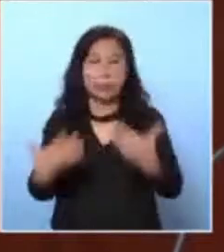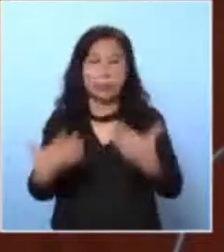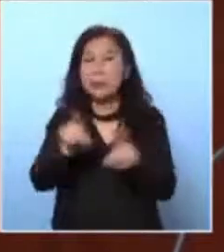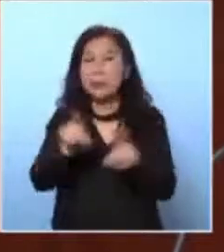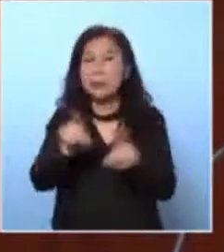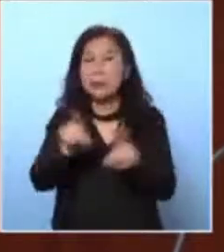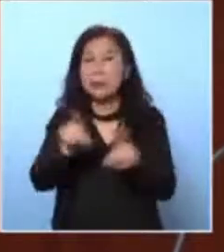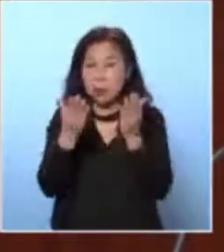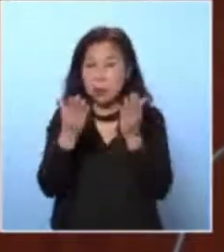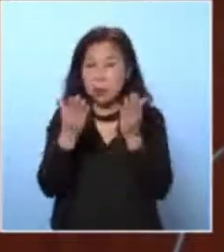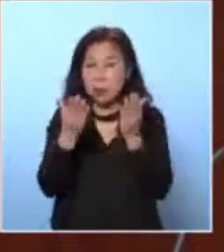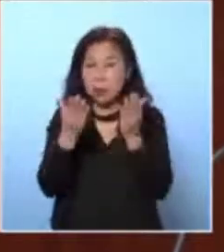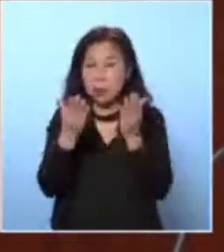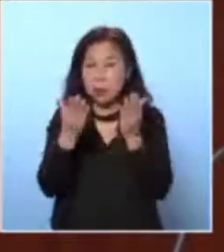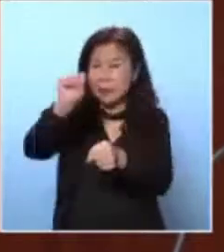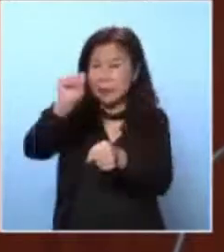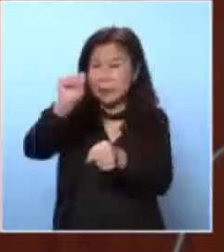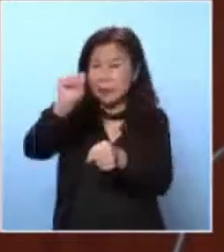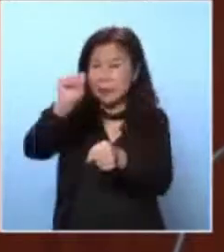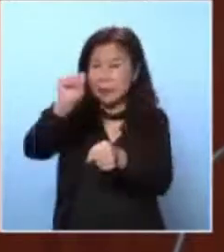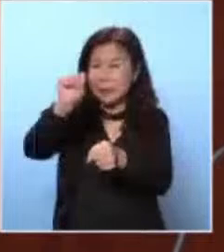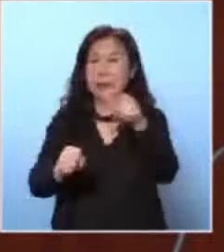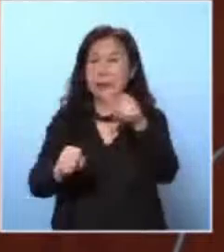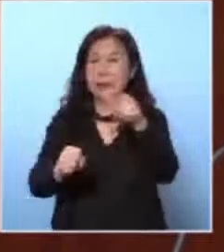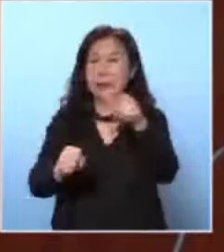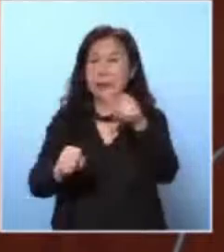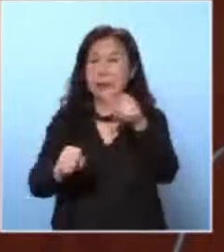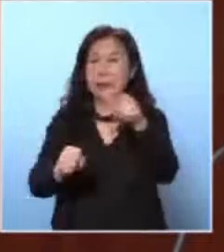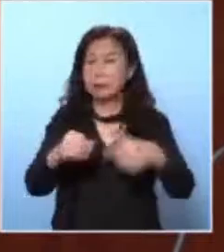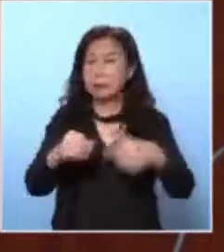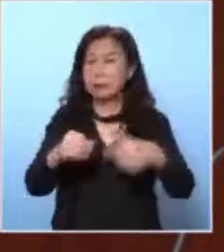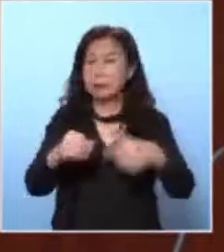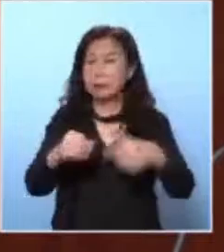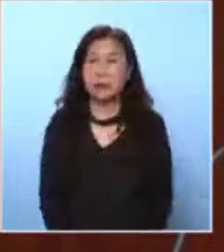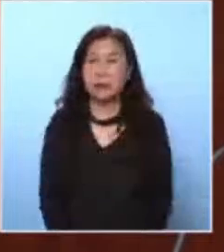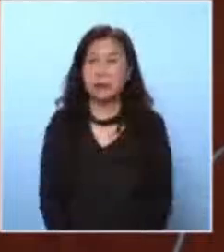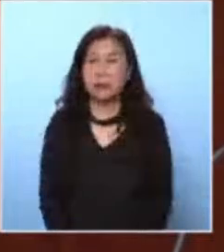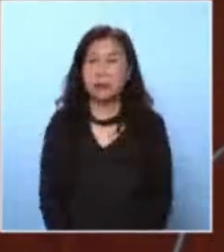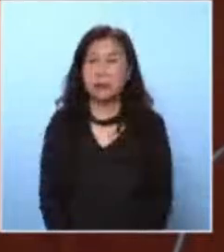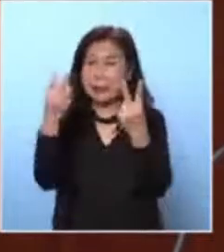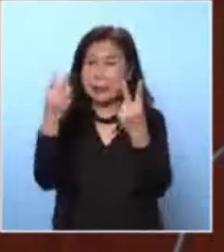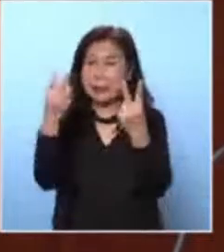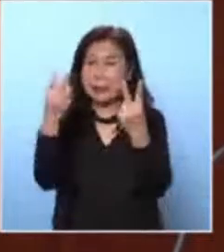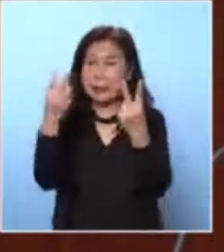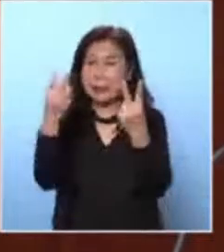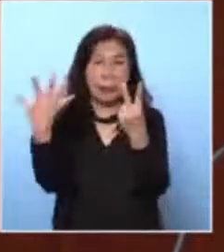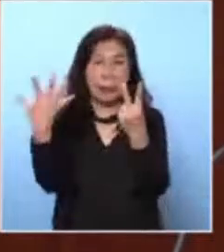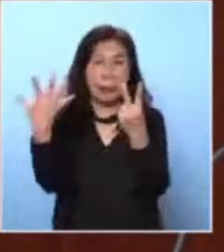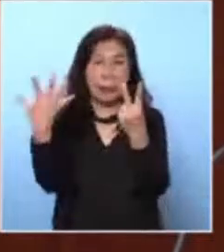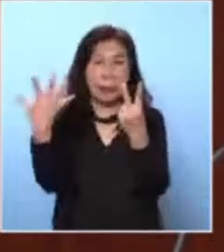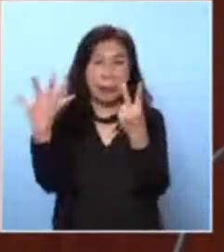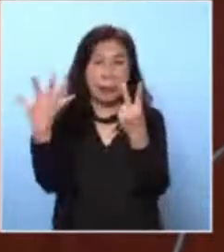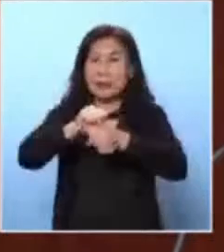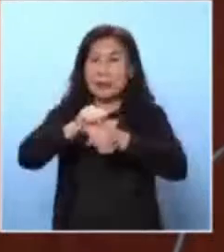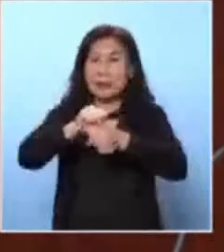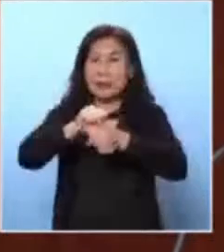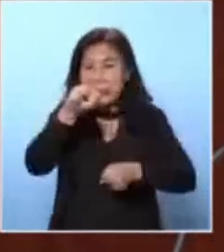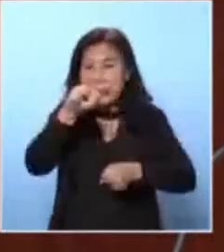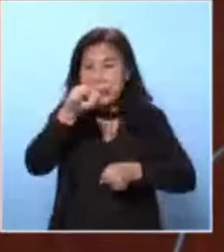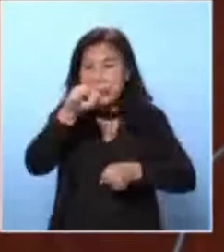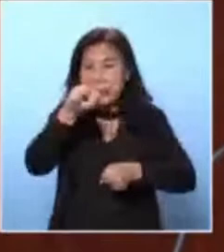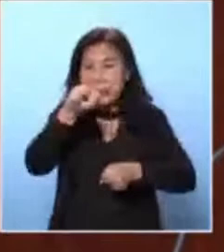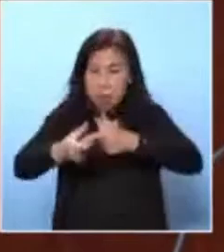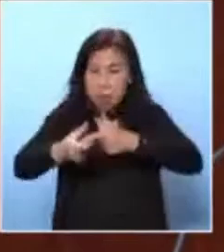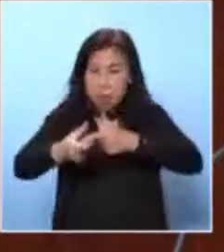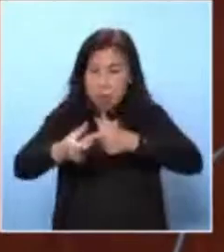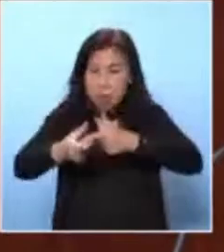into the government scholarship fund, such that starting from the 2024-25 academic year, the quota of the Belt and Road Scholarship